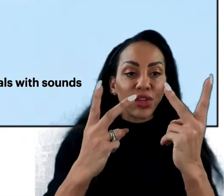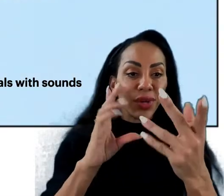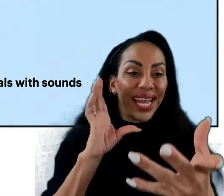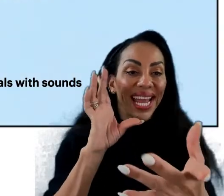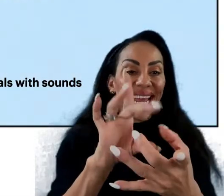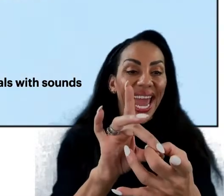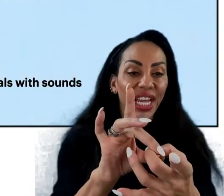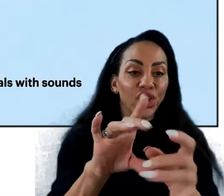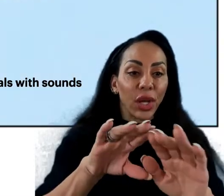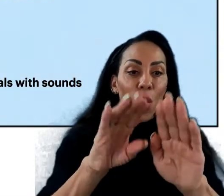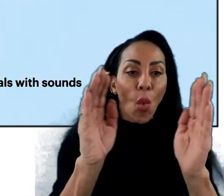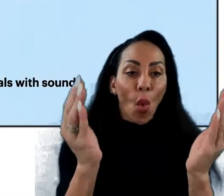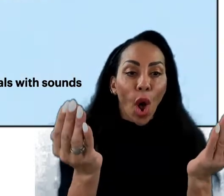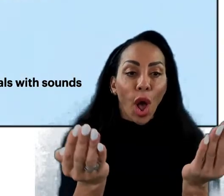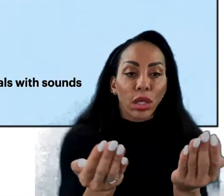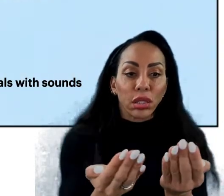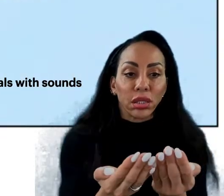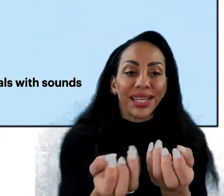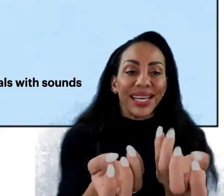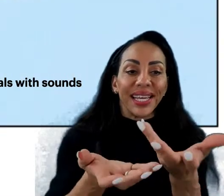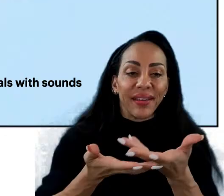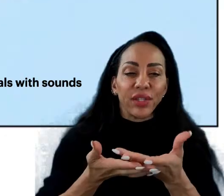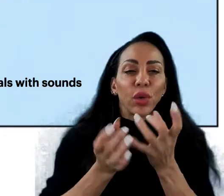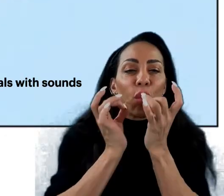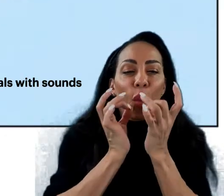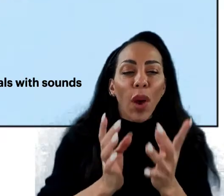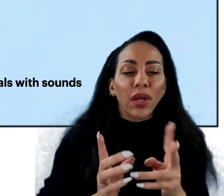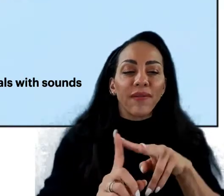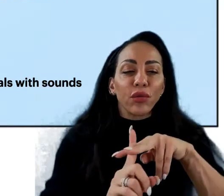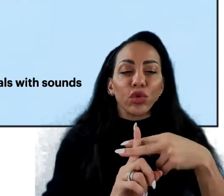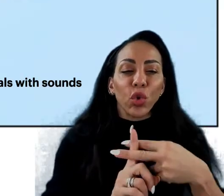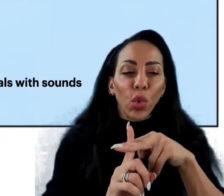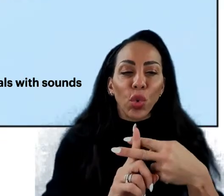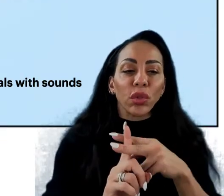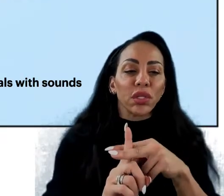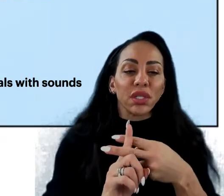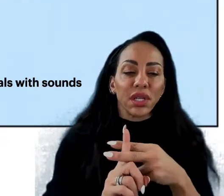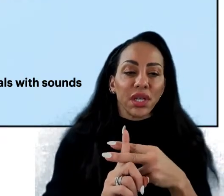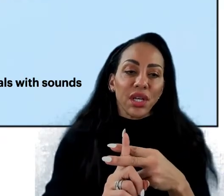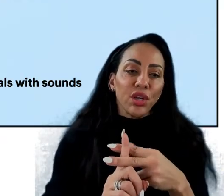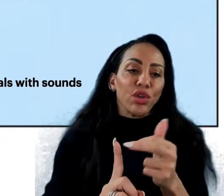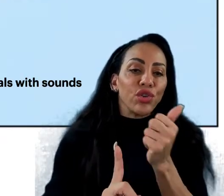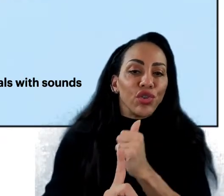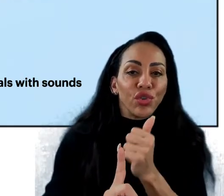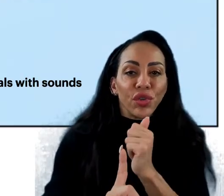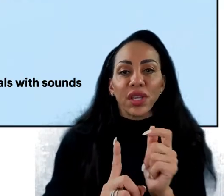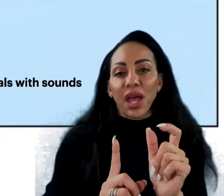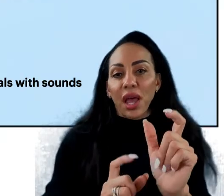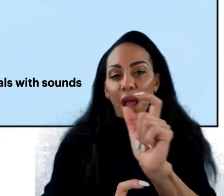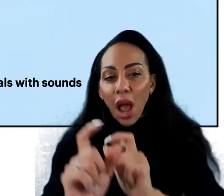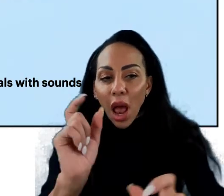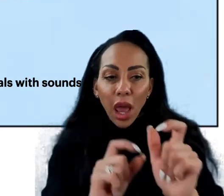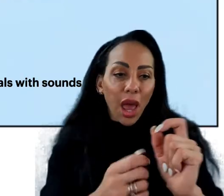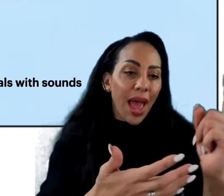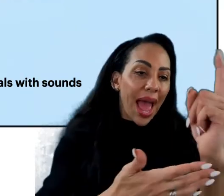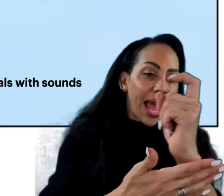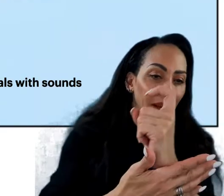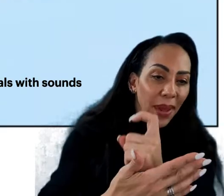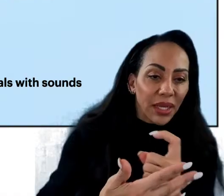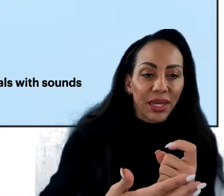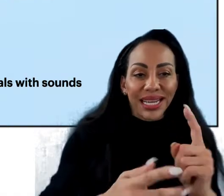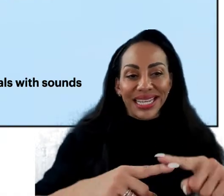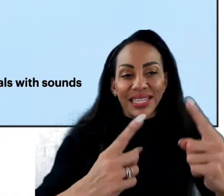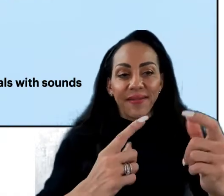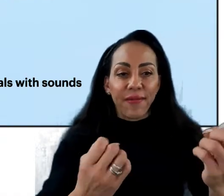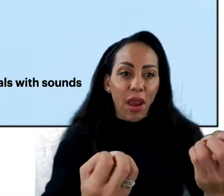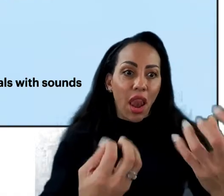to many wonderful tools for doing 2D and 3D graphics, particle systems, shaders, animations, different kinds of lighting.